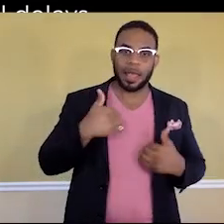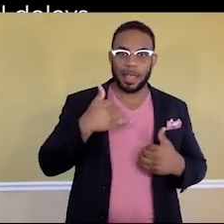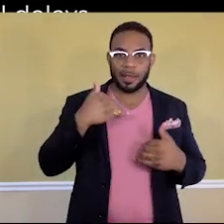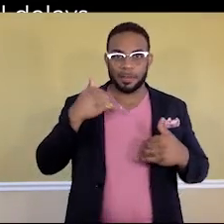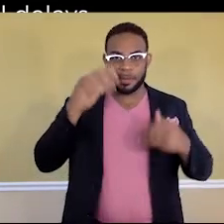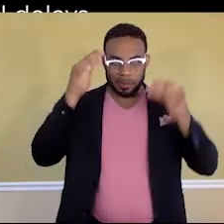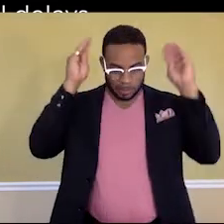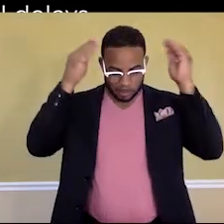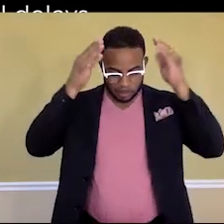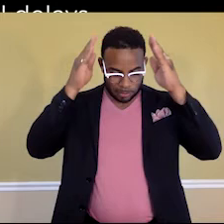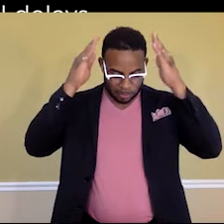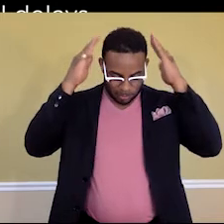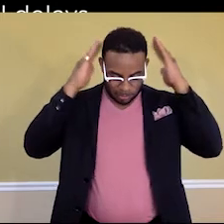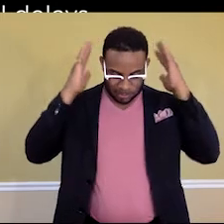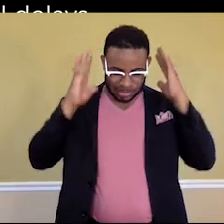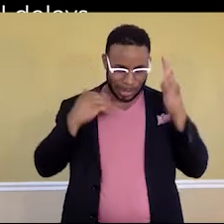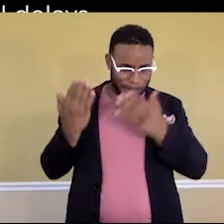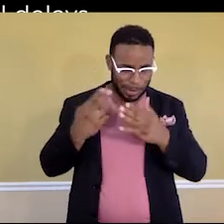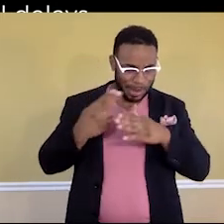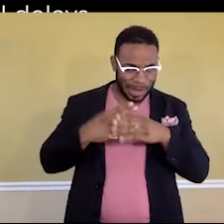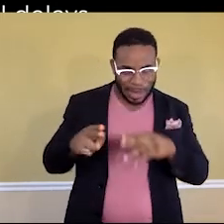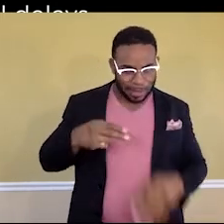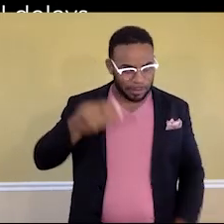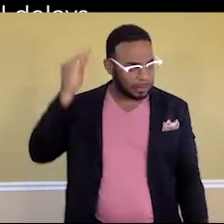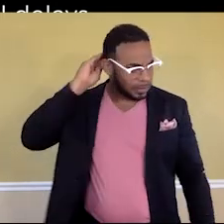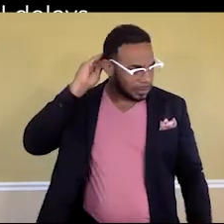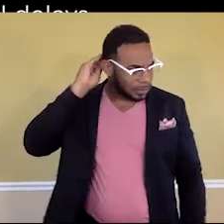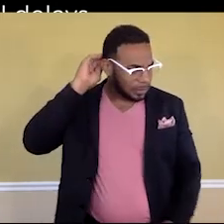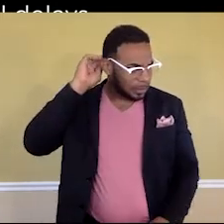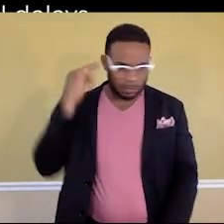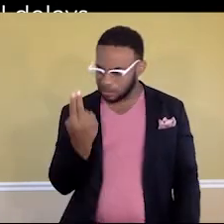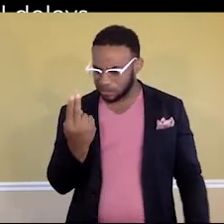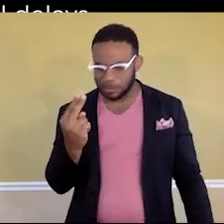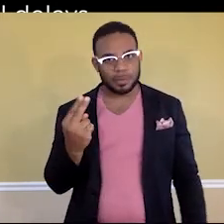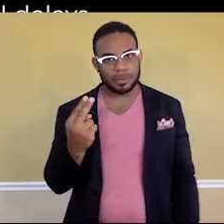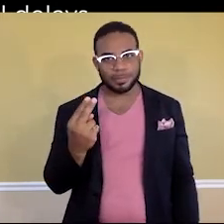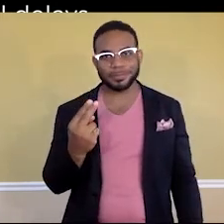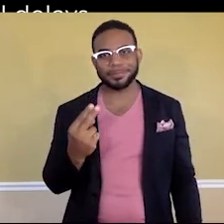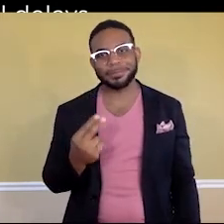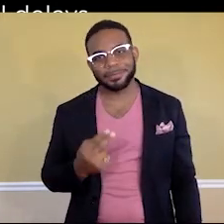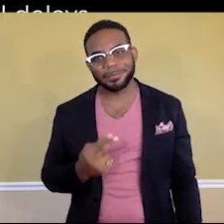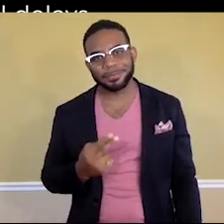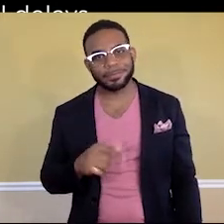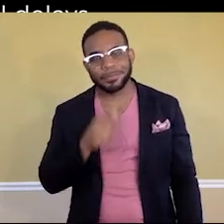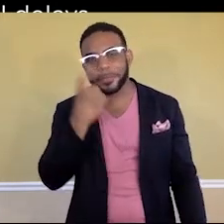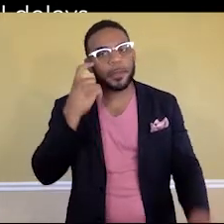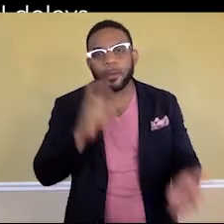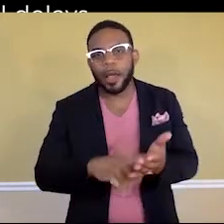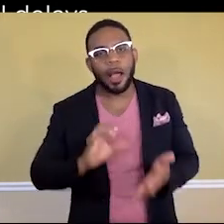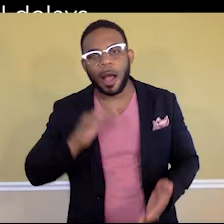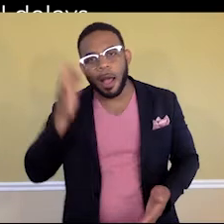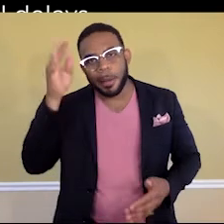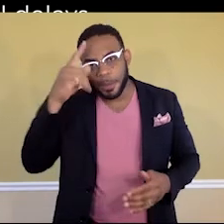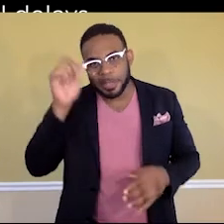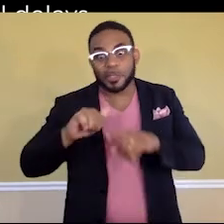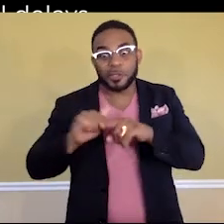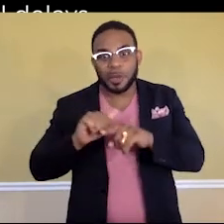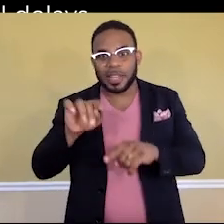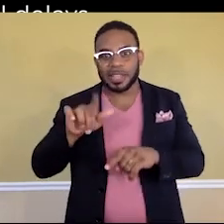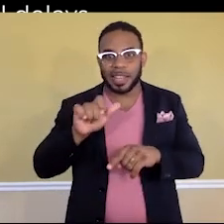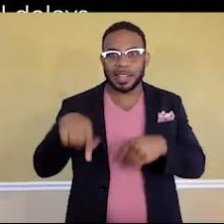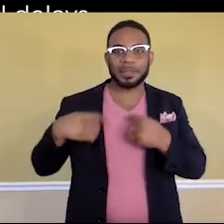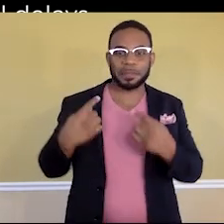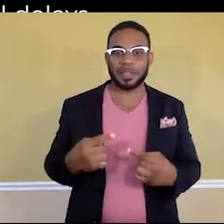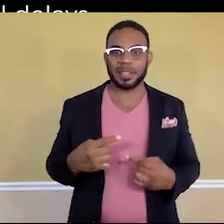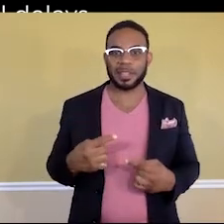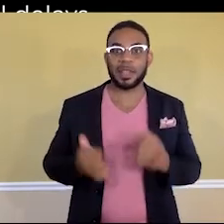hair patted down like I'm carrying a knife, because these sensors do not recognize our hair because their training data has